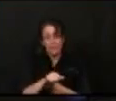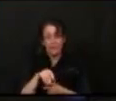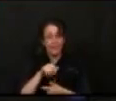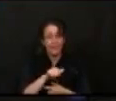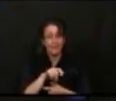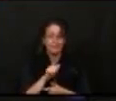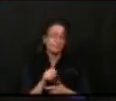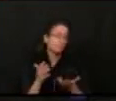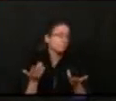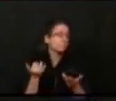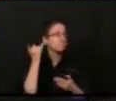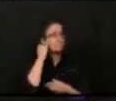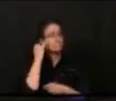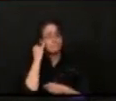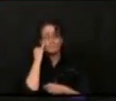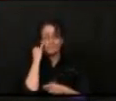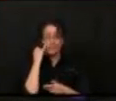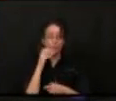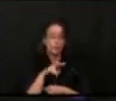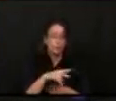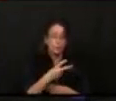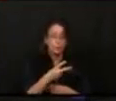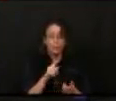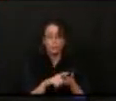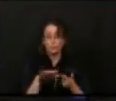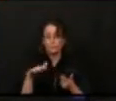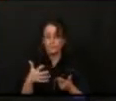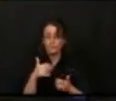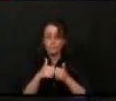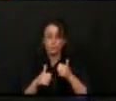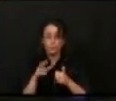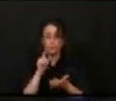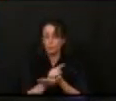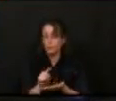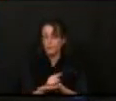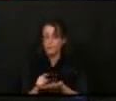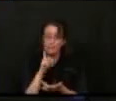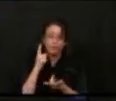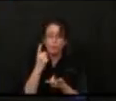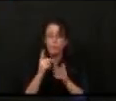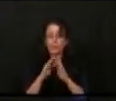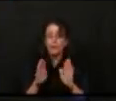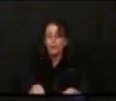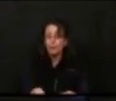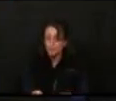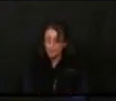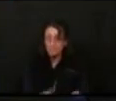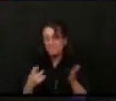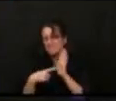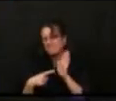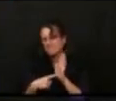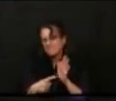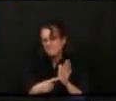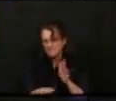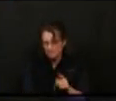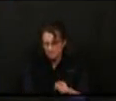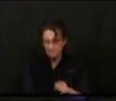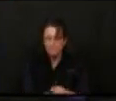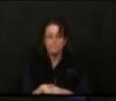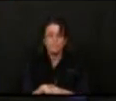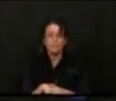somewhere between $2 and $5 a week in bag costs. That means that the average household is probably going